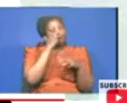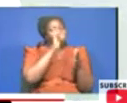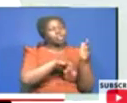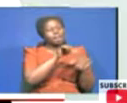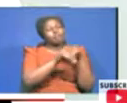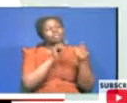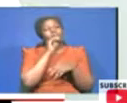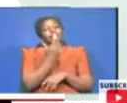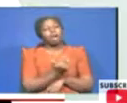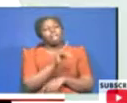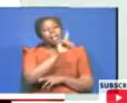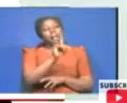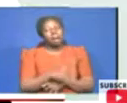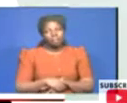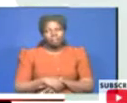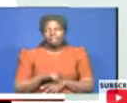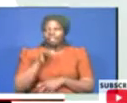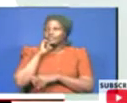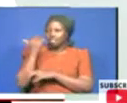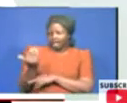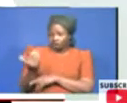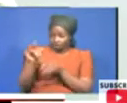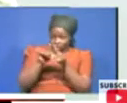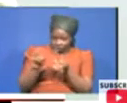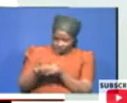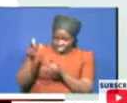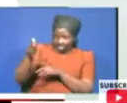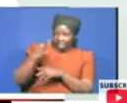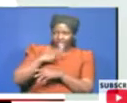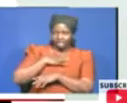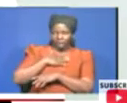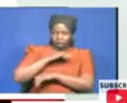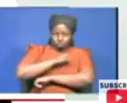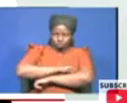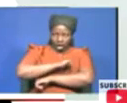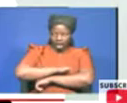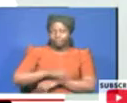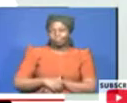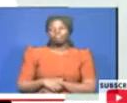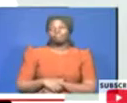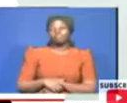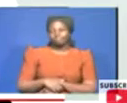The boy child is also there in our schools. Mm-hmm. And they